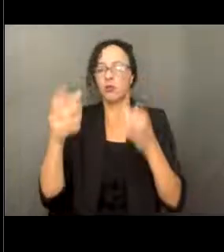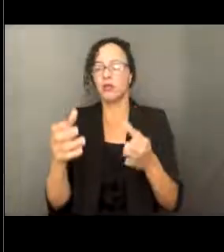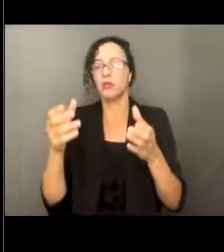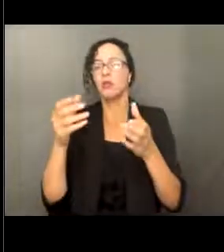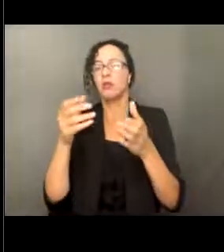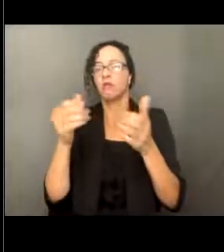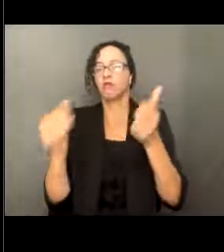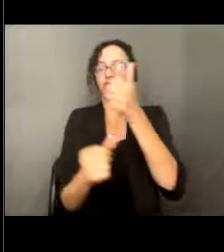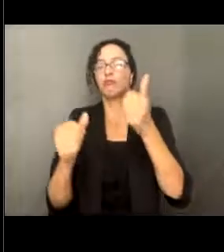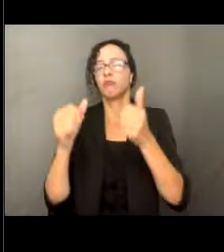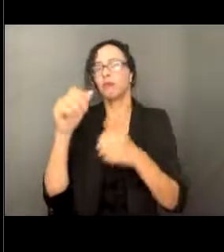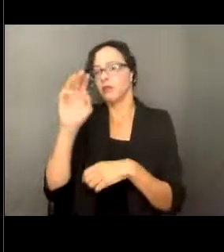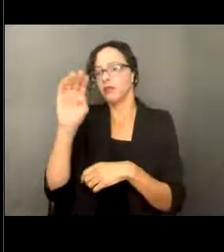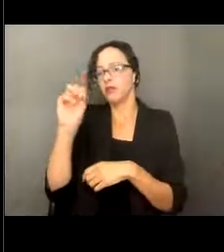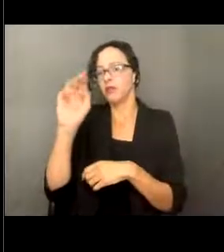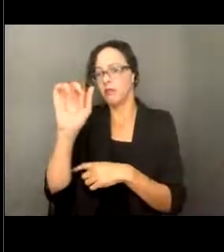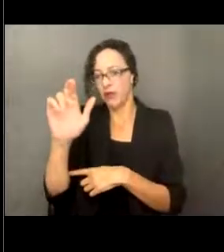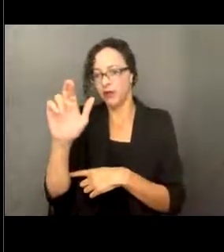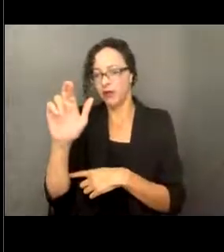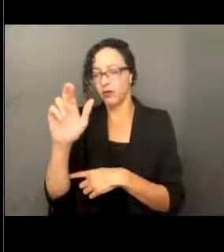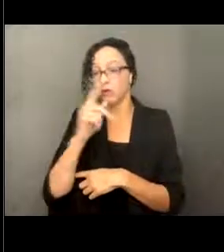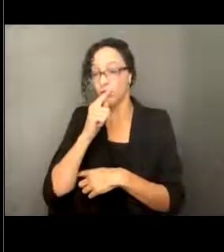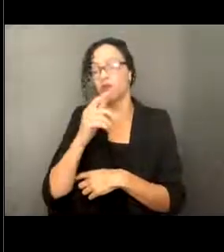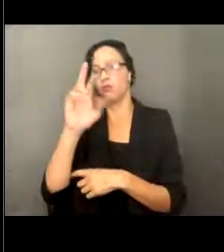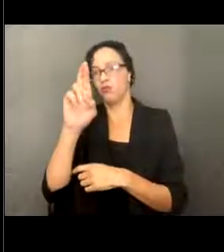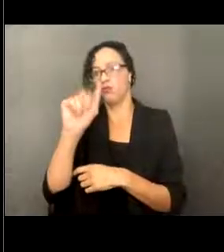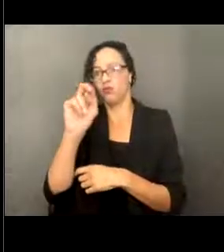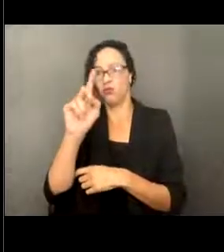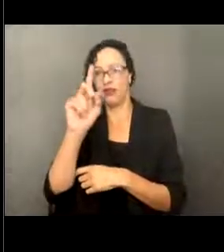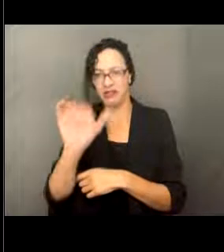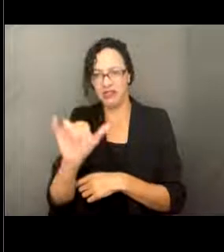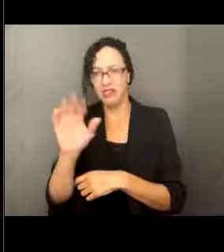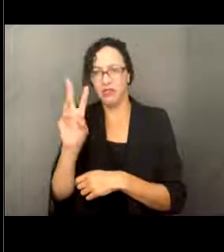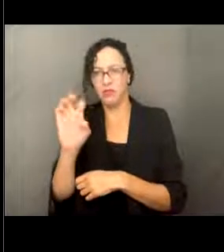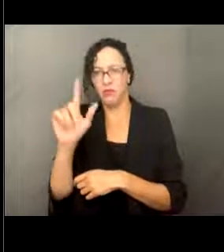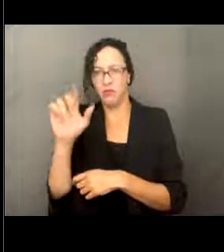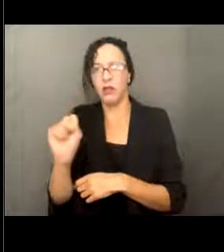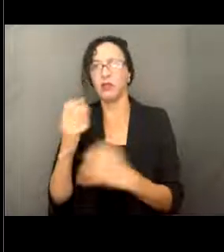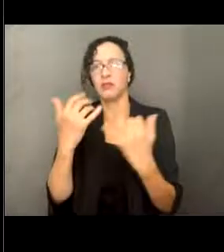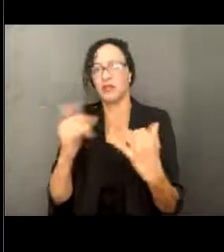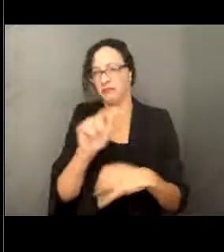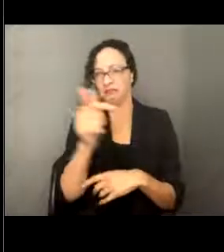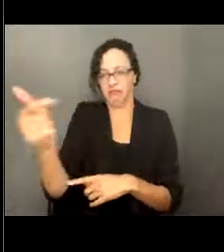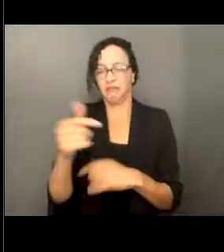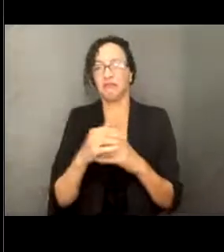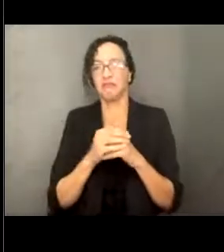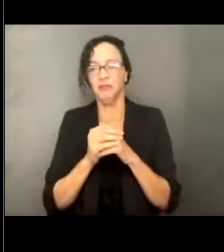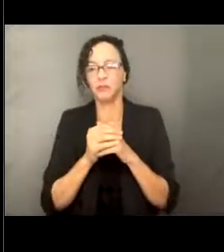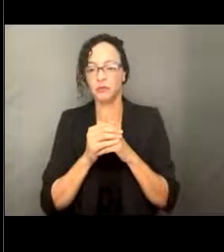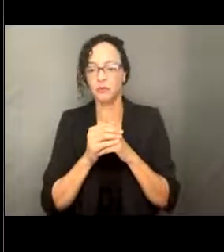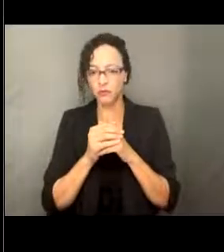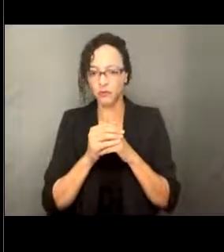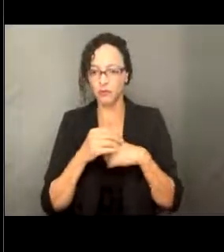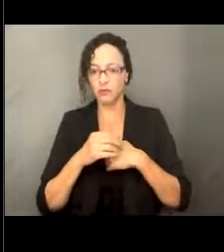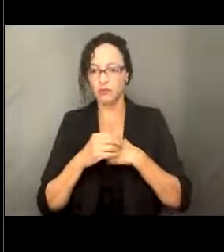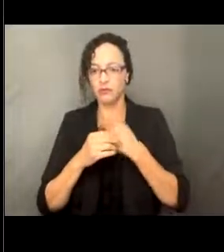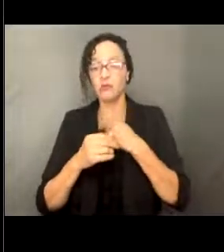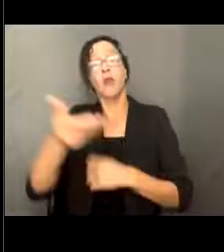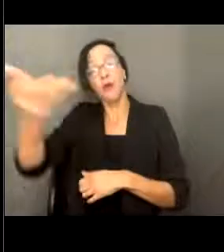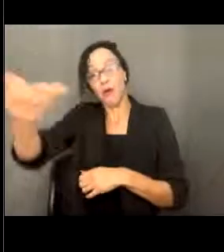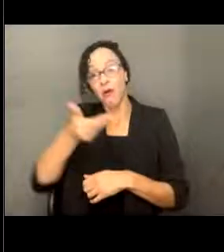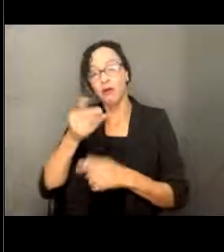first, Doss Williams. Welcome